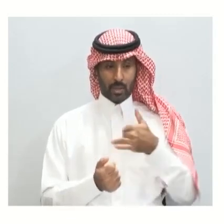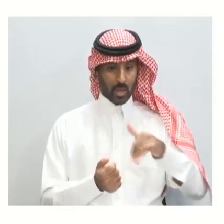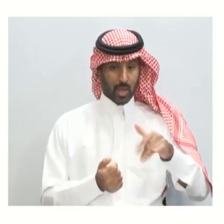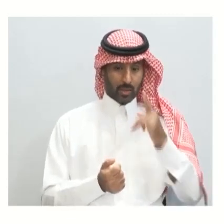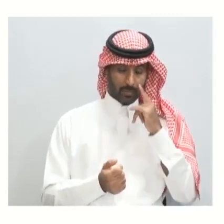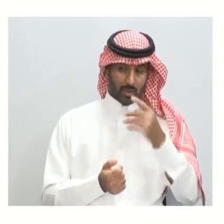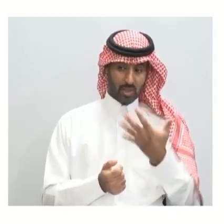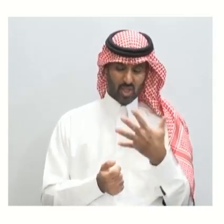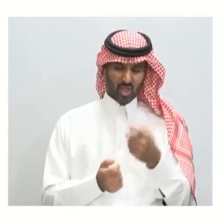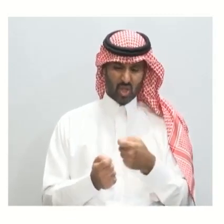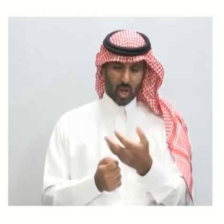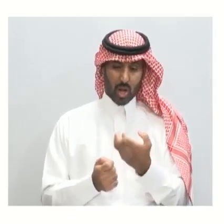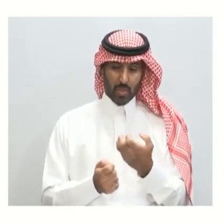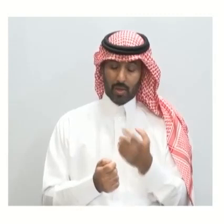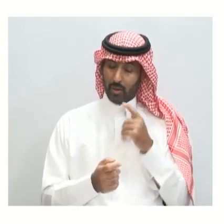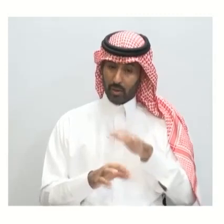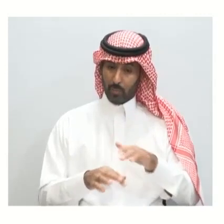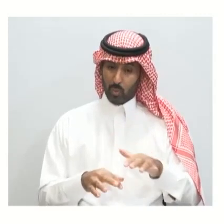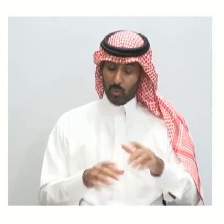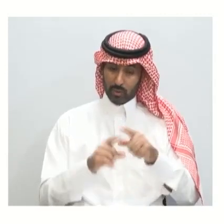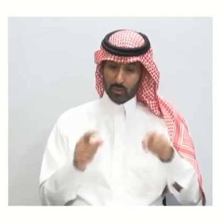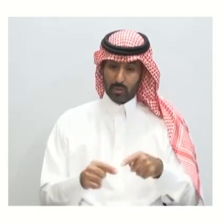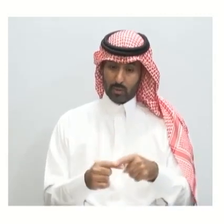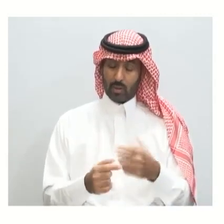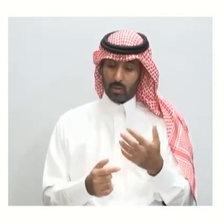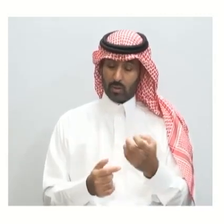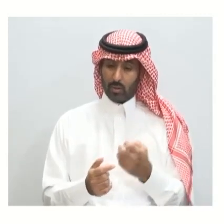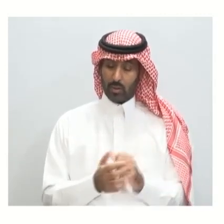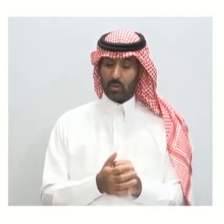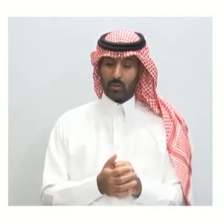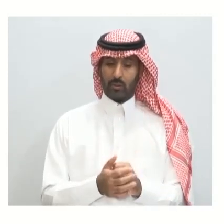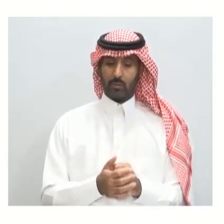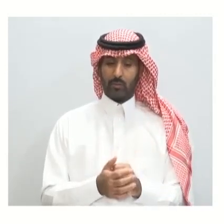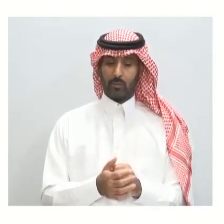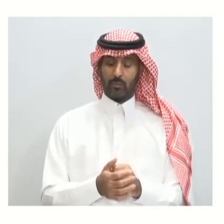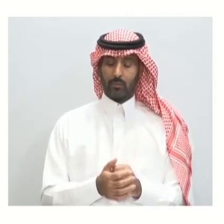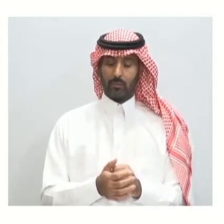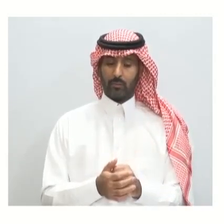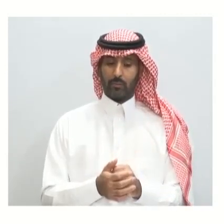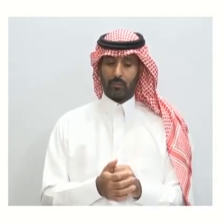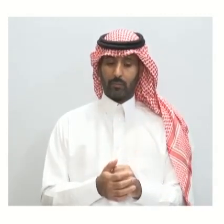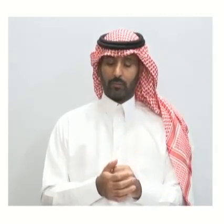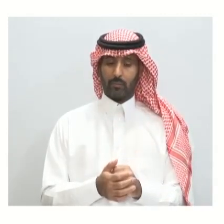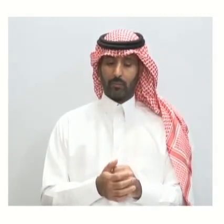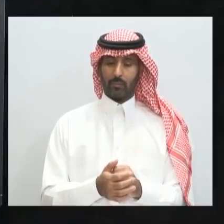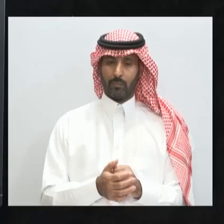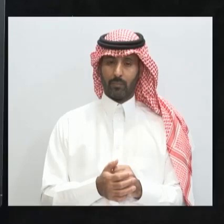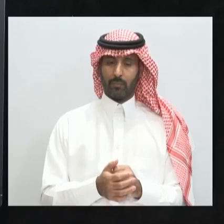another computers? Now computers here is going to be incorrect. We have here another computer.